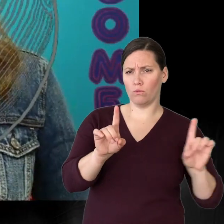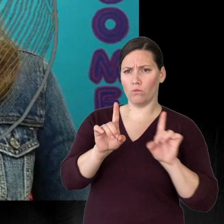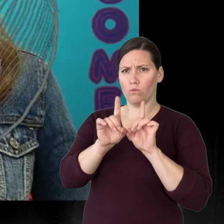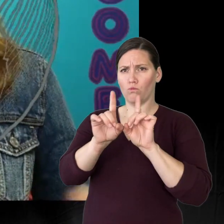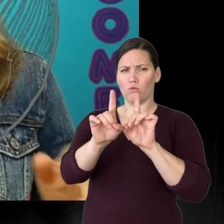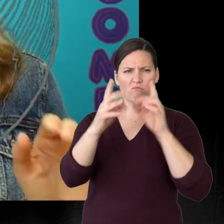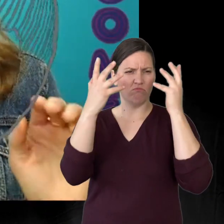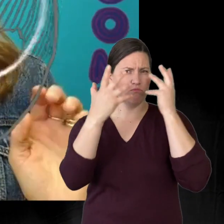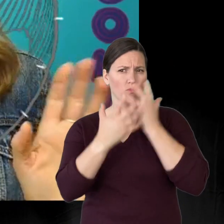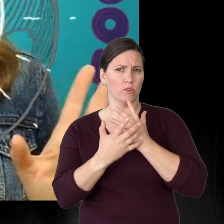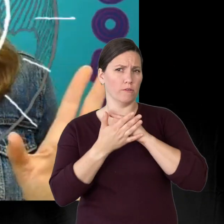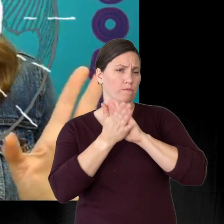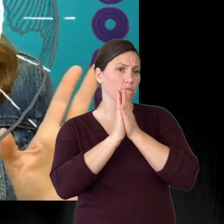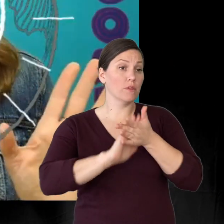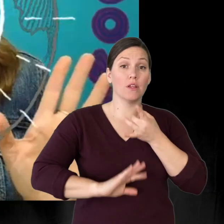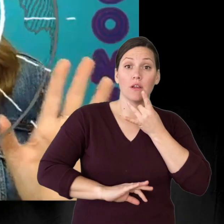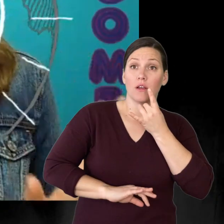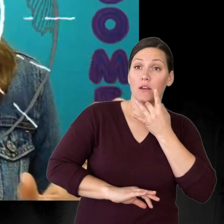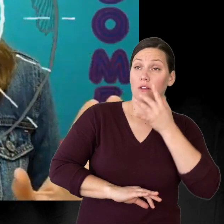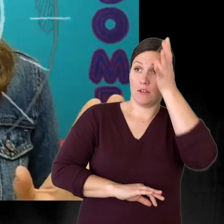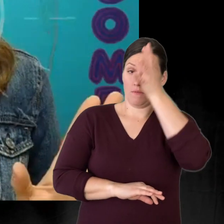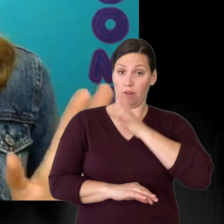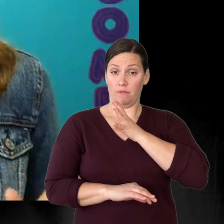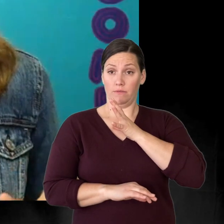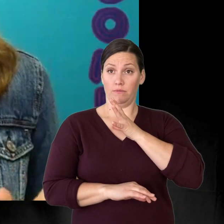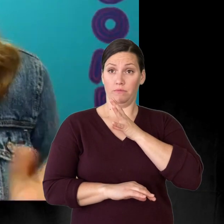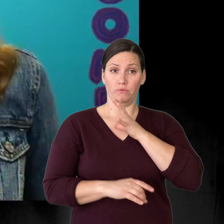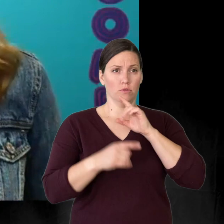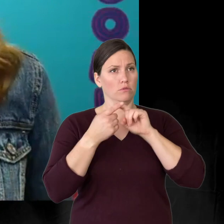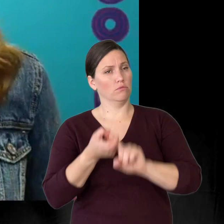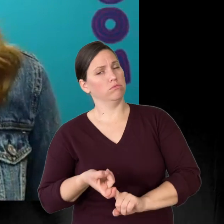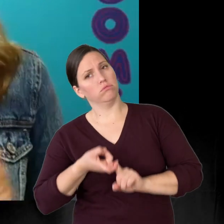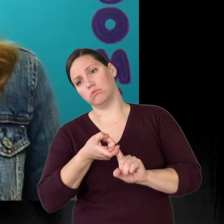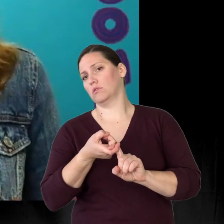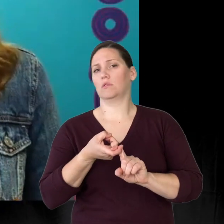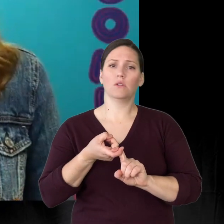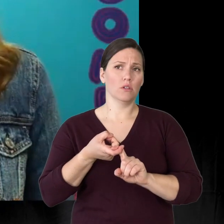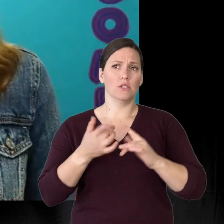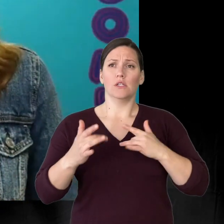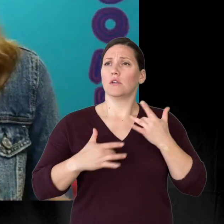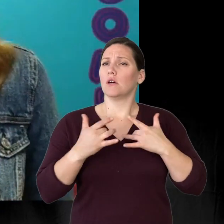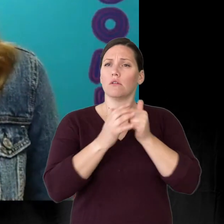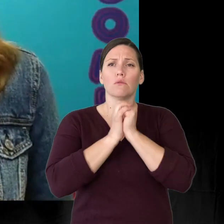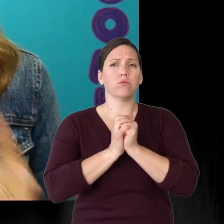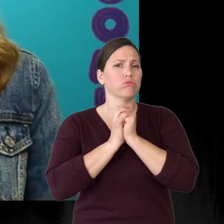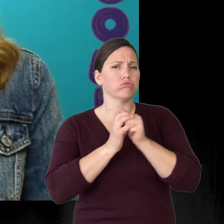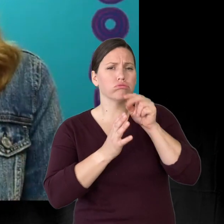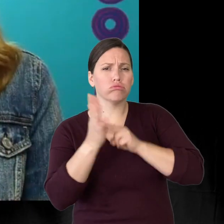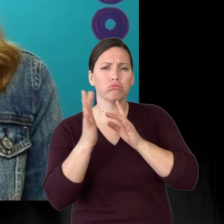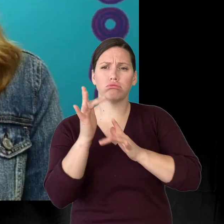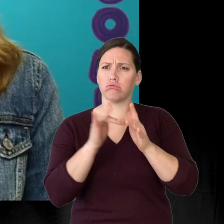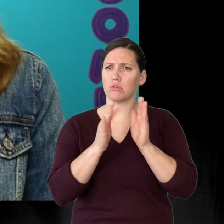our darkness, he becomes the light of men. Oh, friends, I'm so eager to pray with you and read